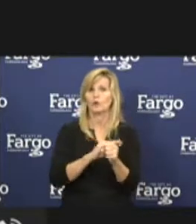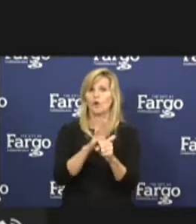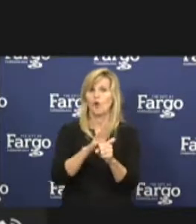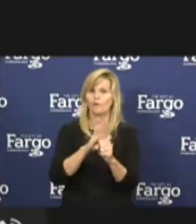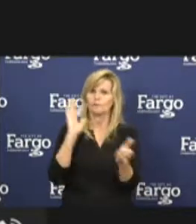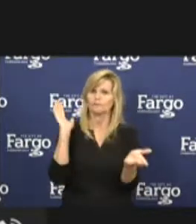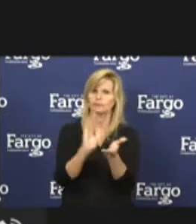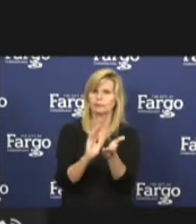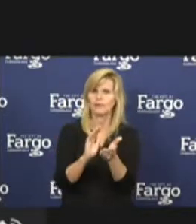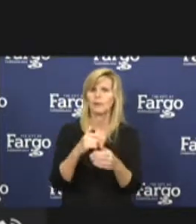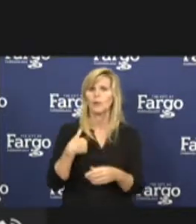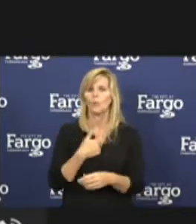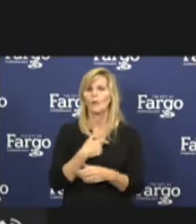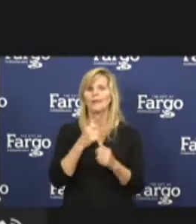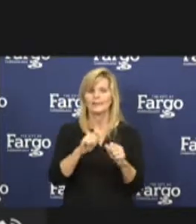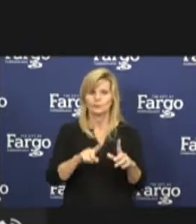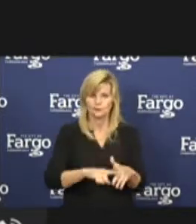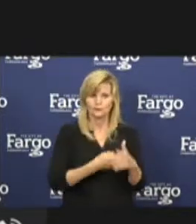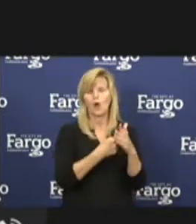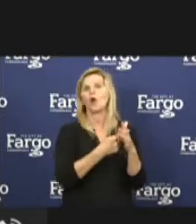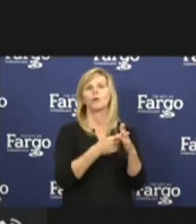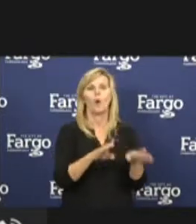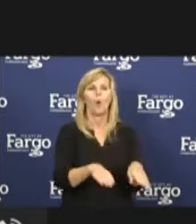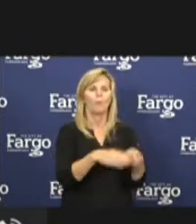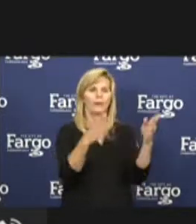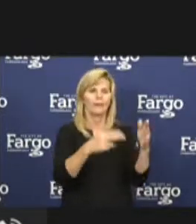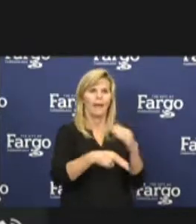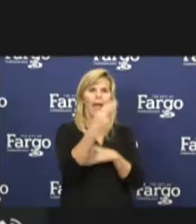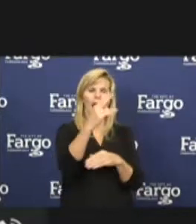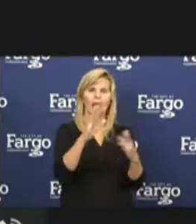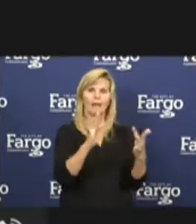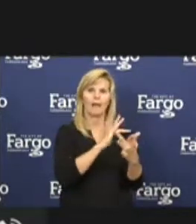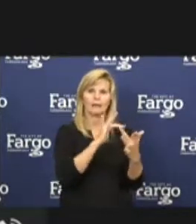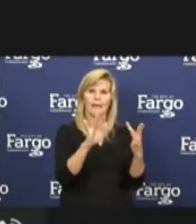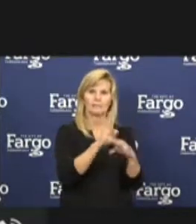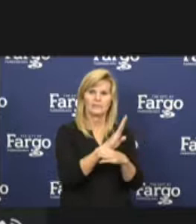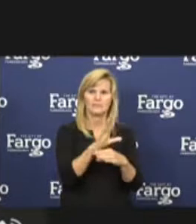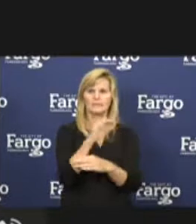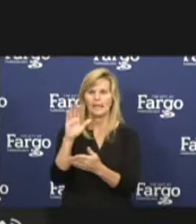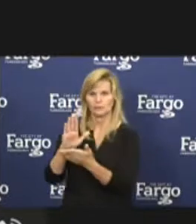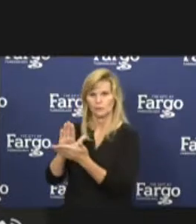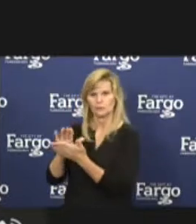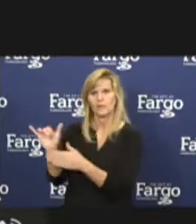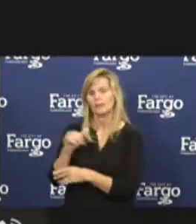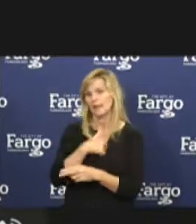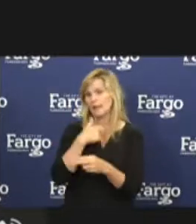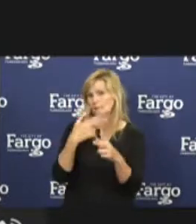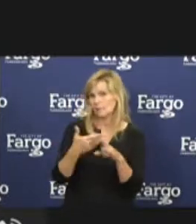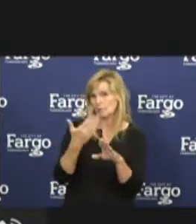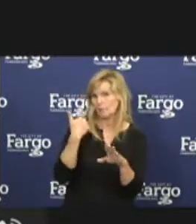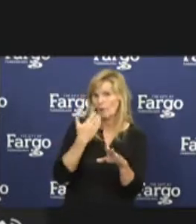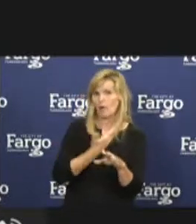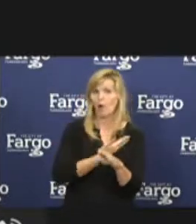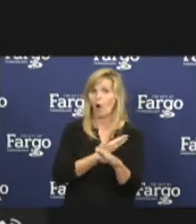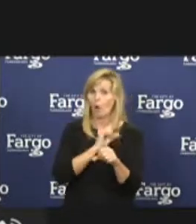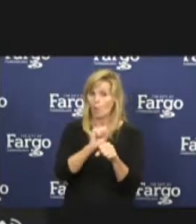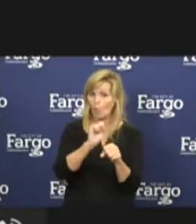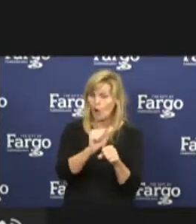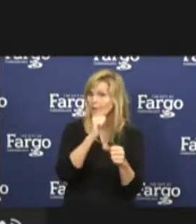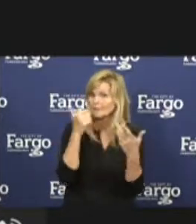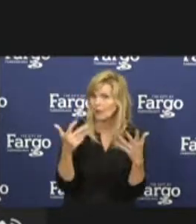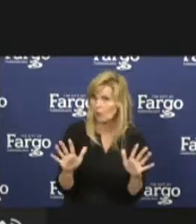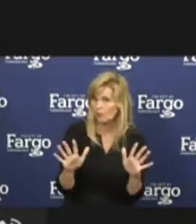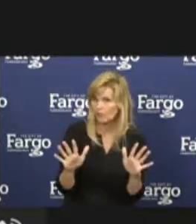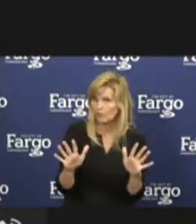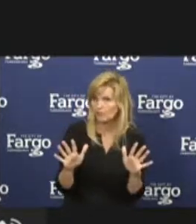restart high contact businesses and schools. But as I said earlier, the mission is not over. And as we